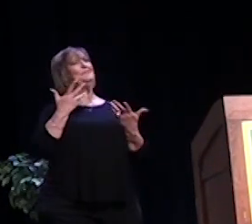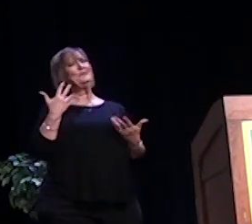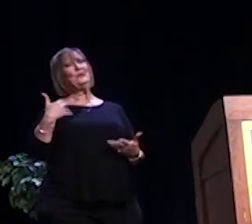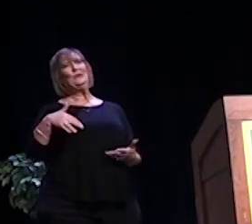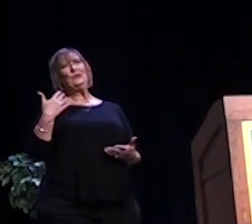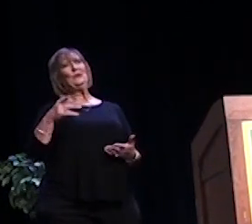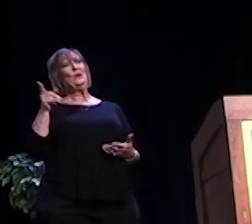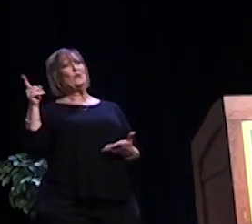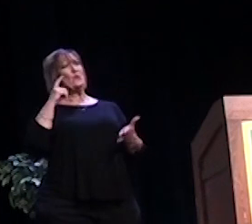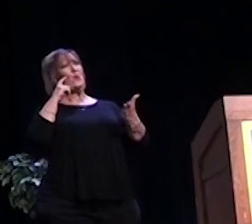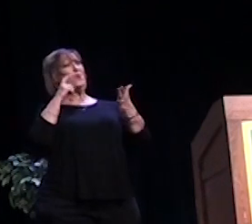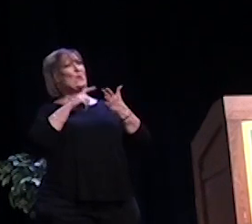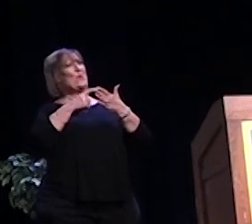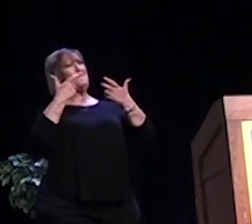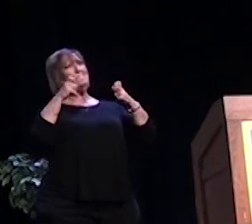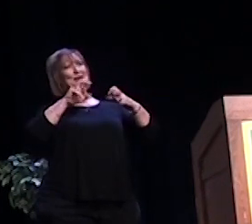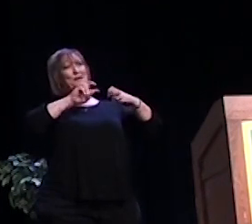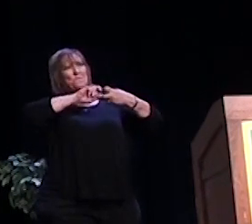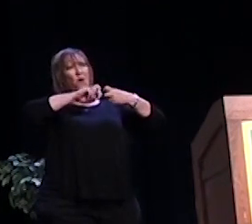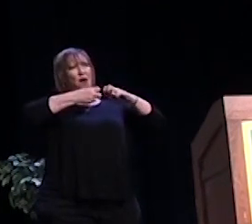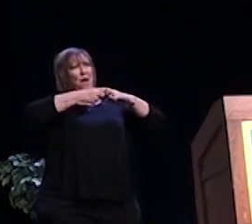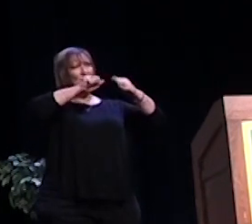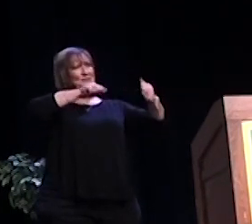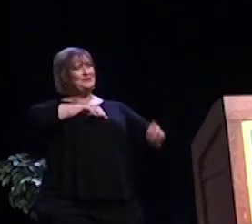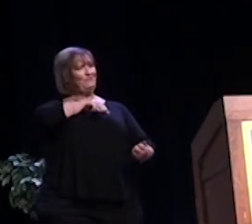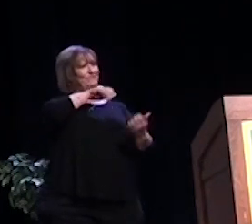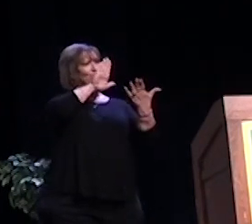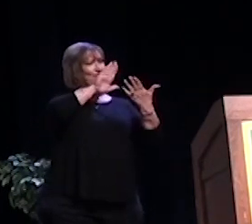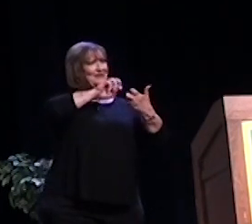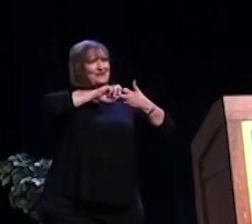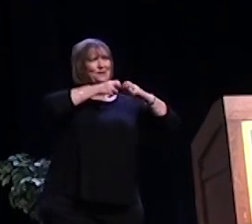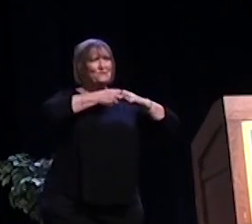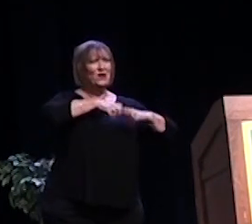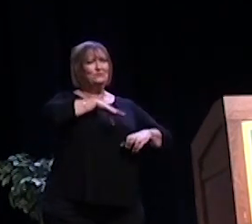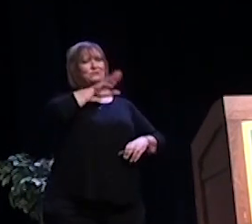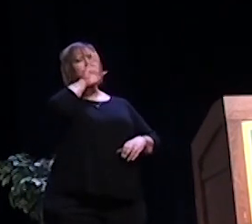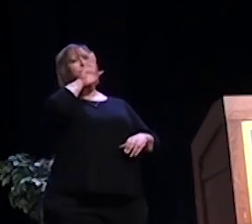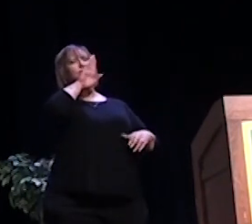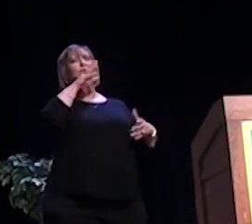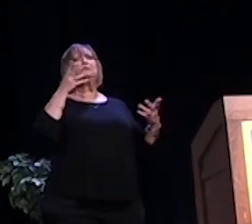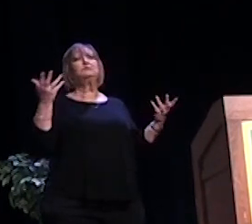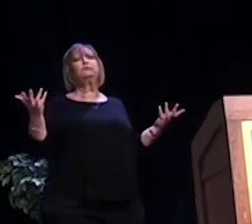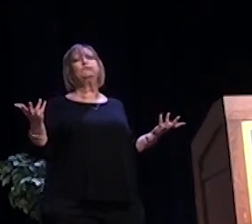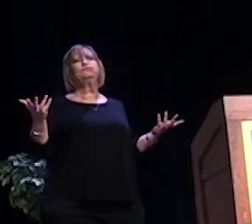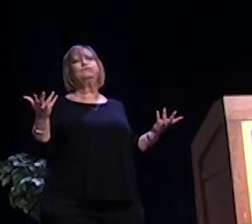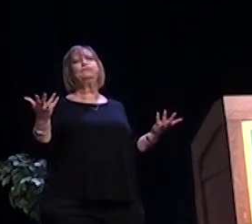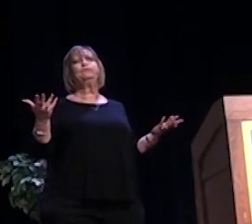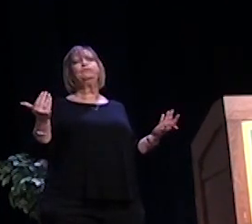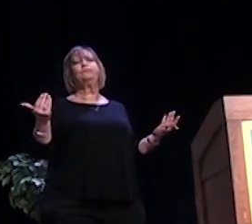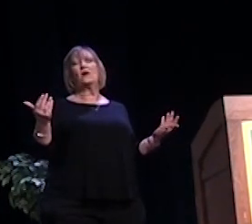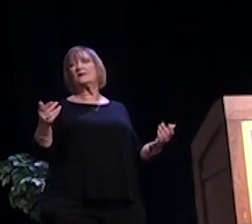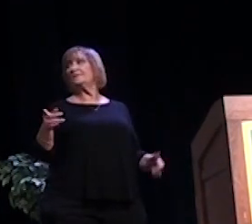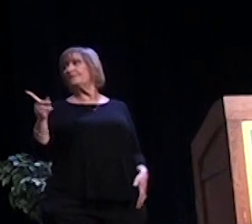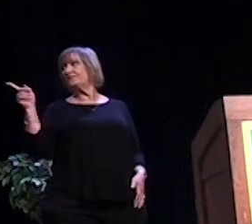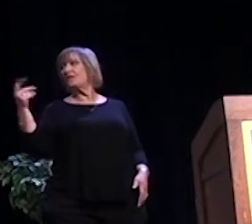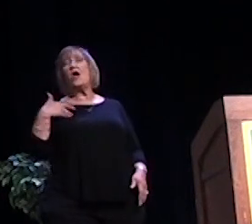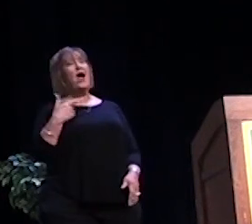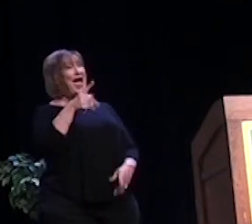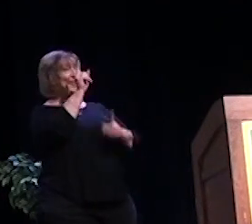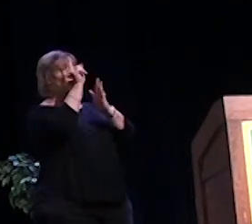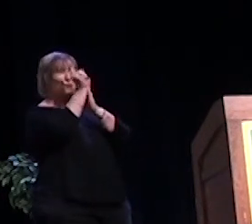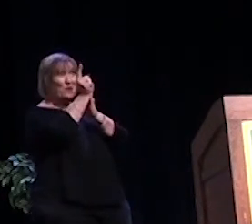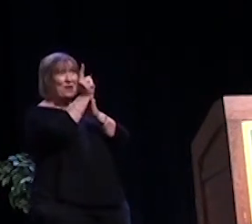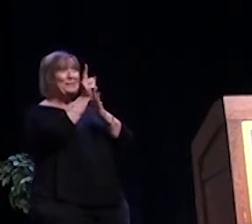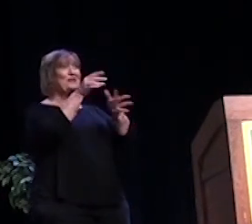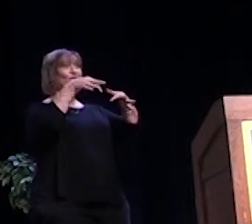challenges that you are seeing right now with your ability to be able to provide services to your clients. We got 1 minute to talk about mental health.